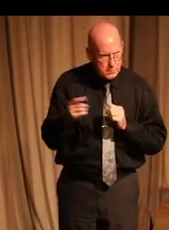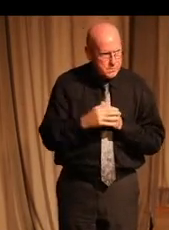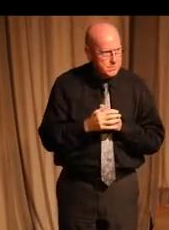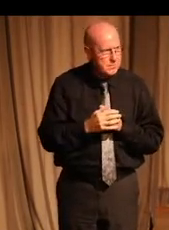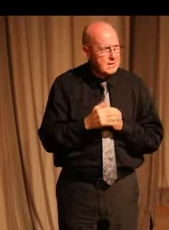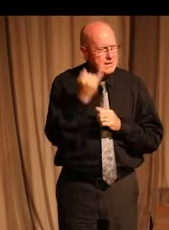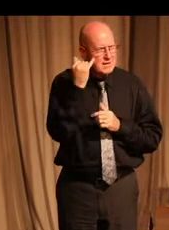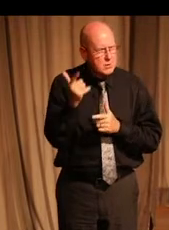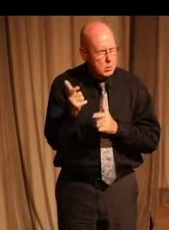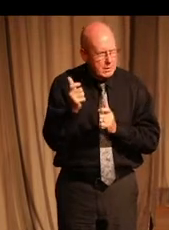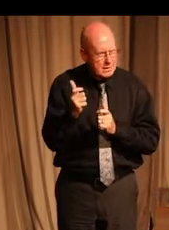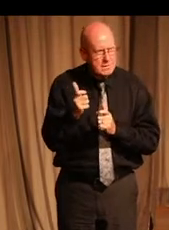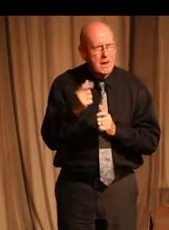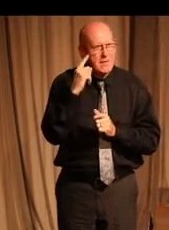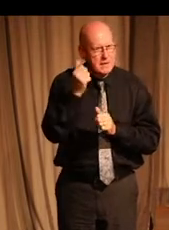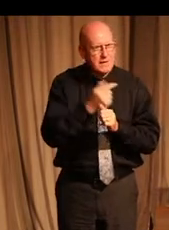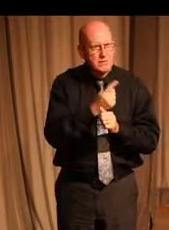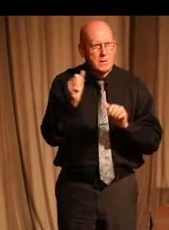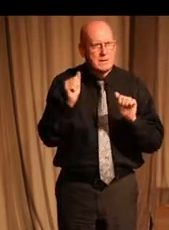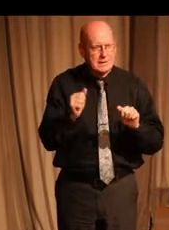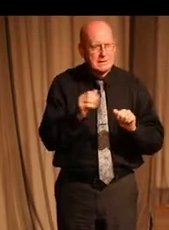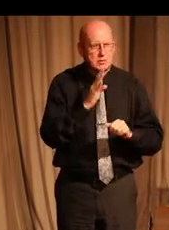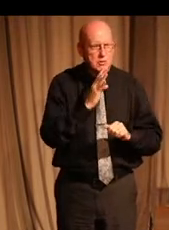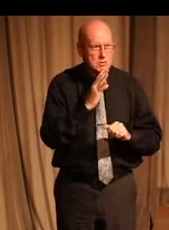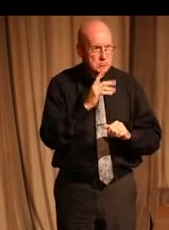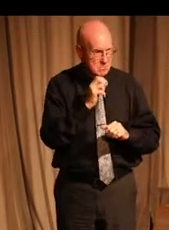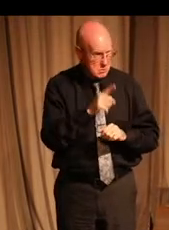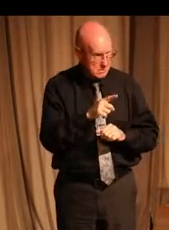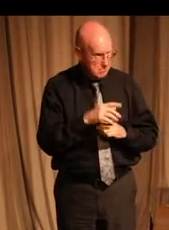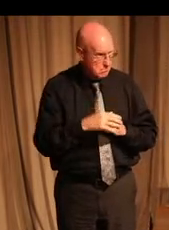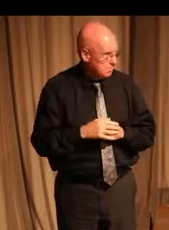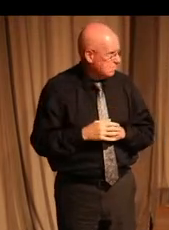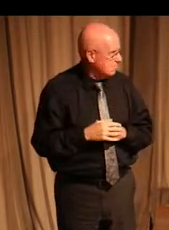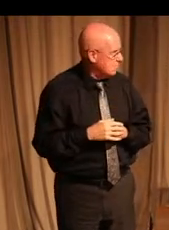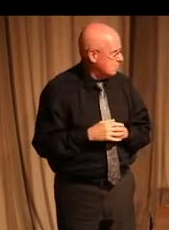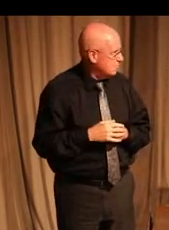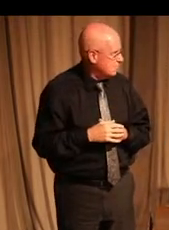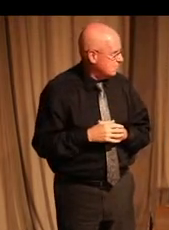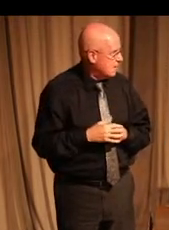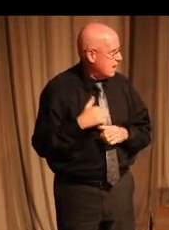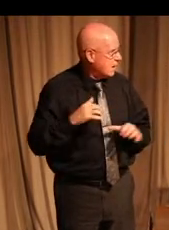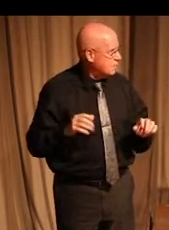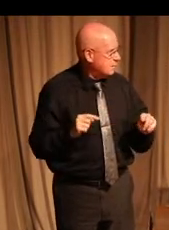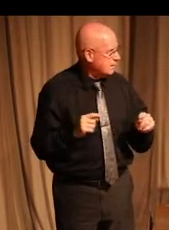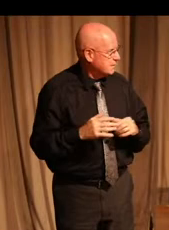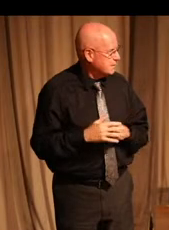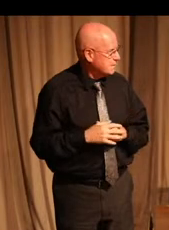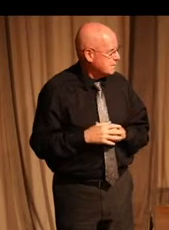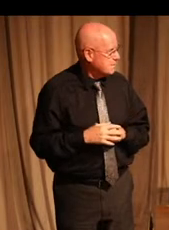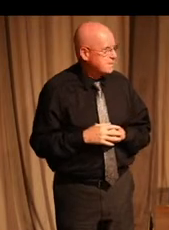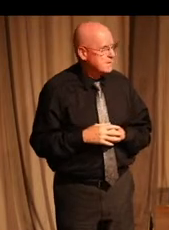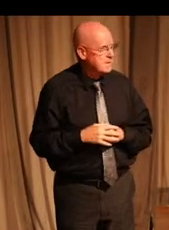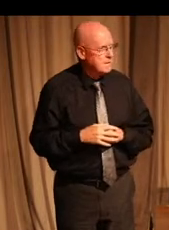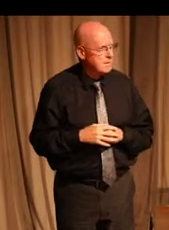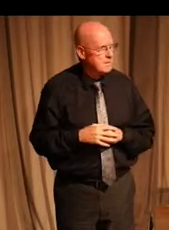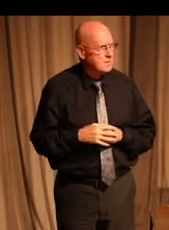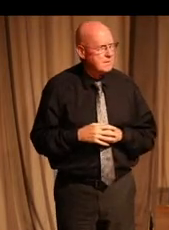we go quickly, I think everyone will be able to speak. Is that okay? It's okay because I'm doing it. Mr. Fitzroy Jeffers?